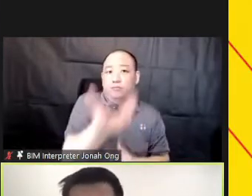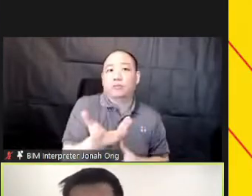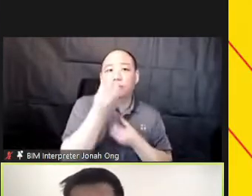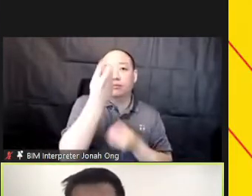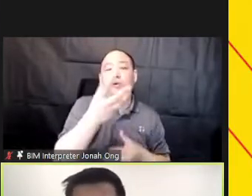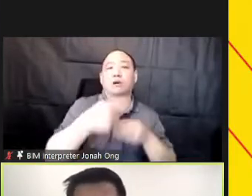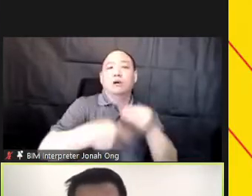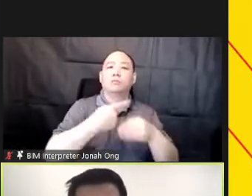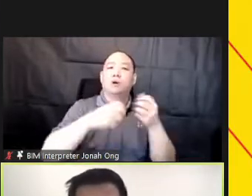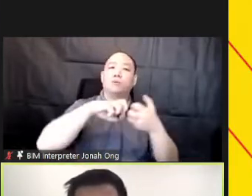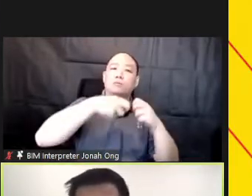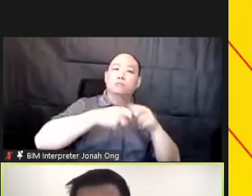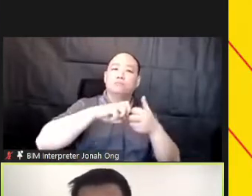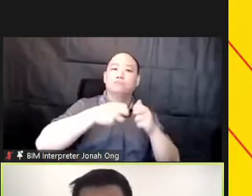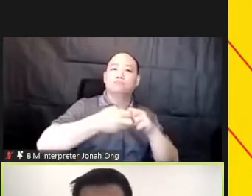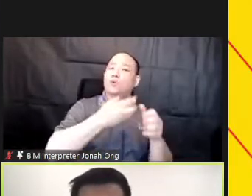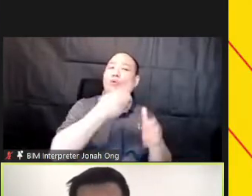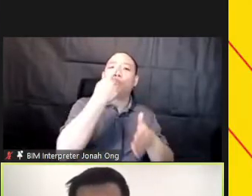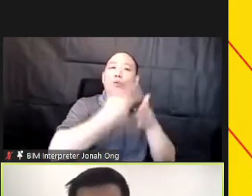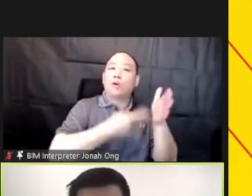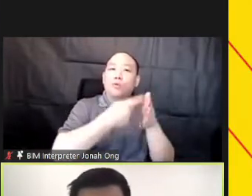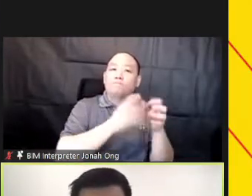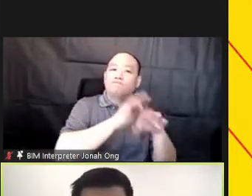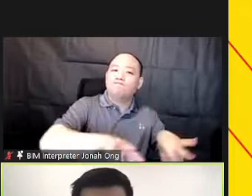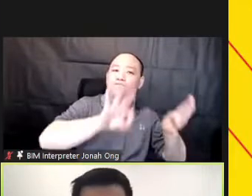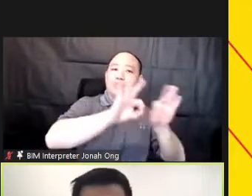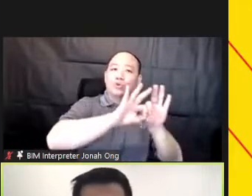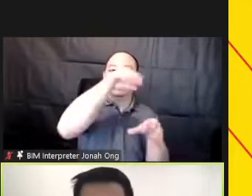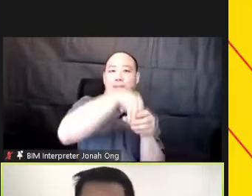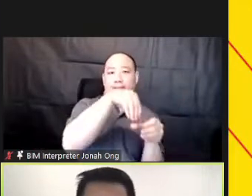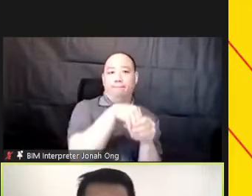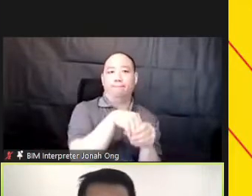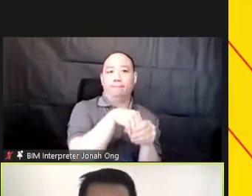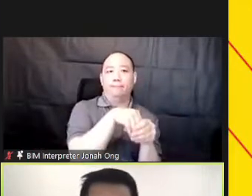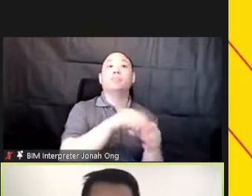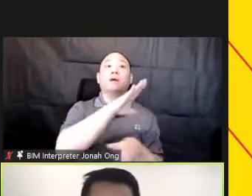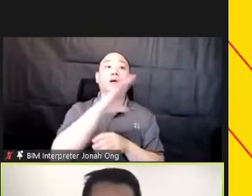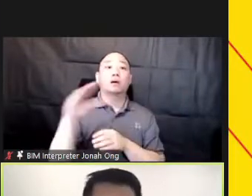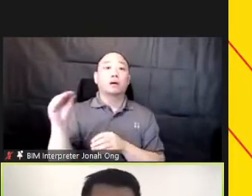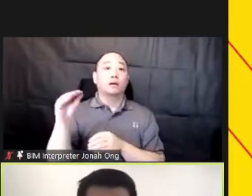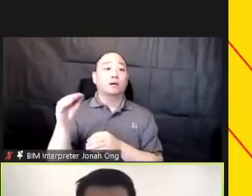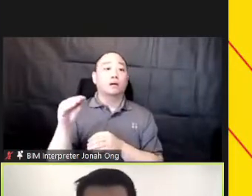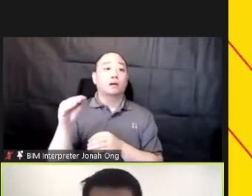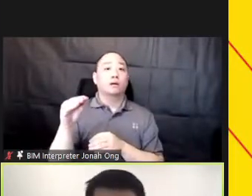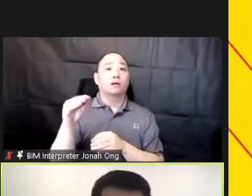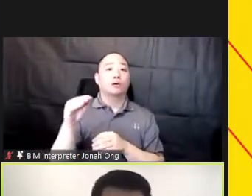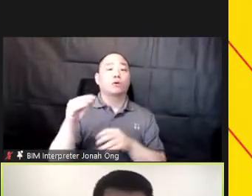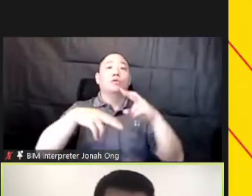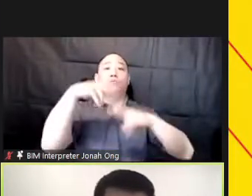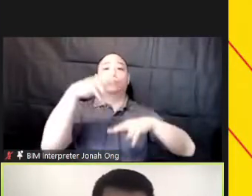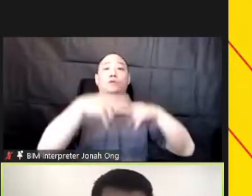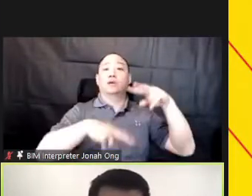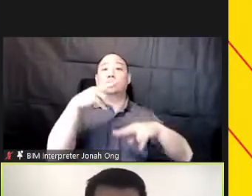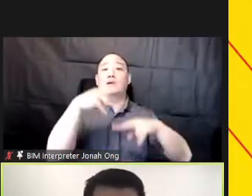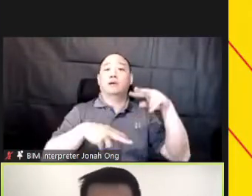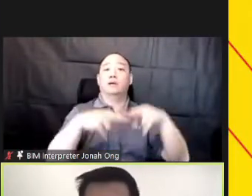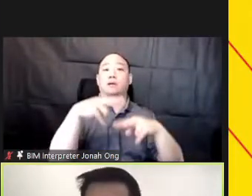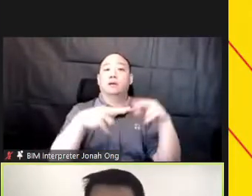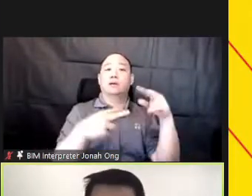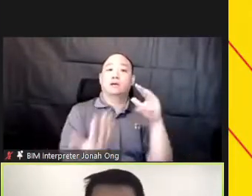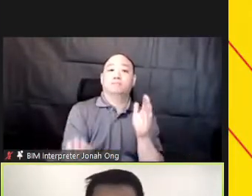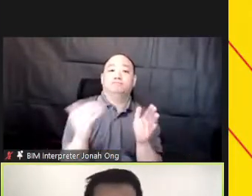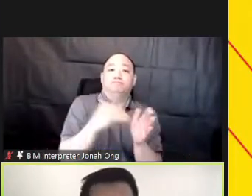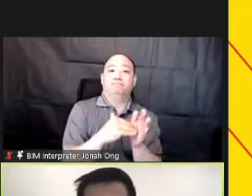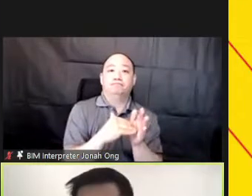exclusionary narratives in its efforts. But that also has to do with restructuring social pitches. Now, we